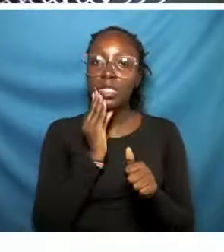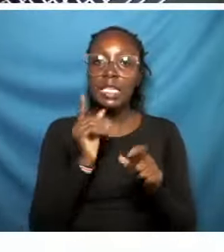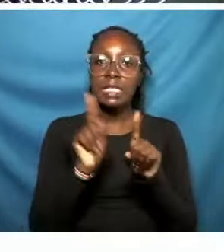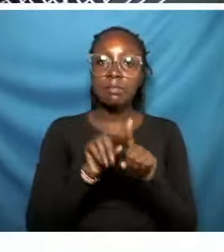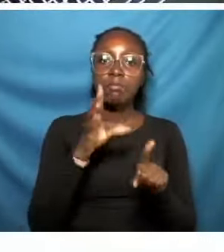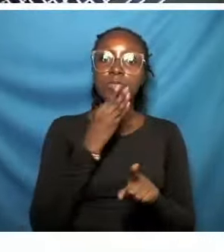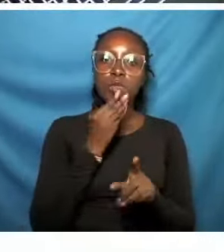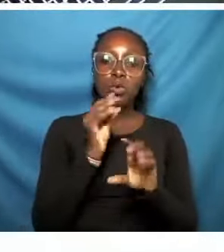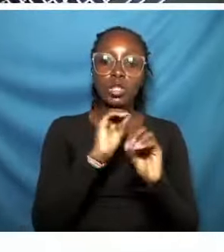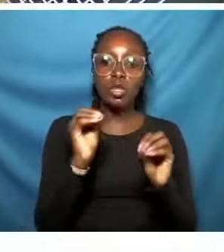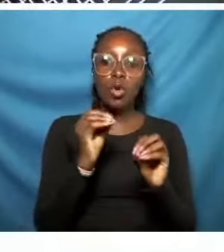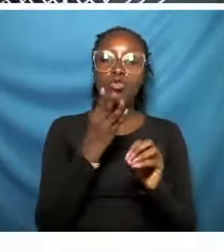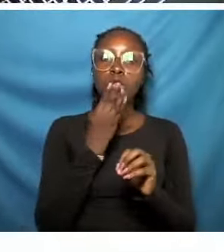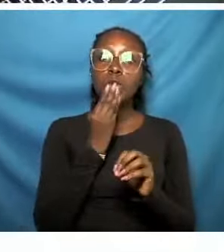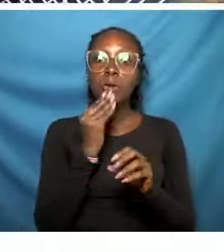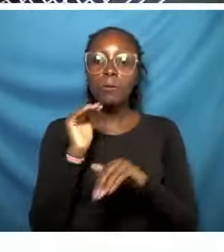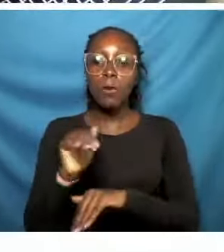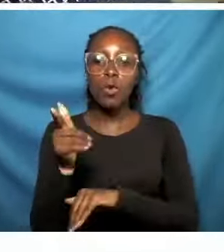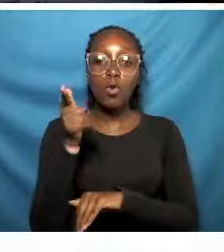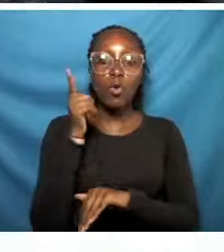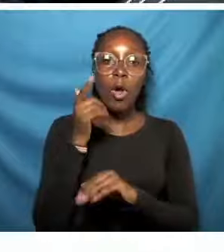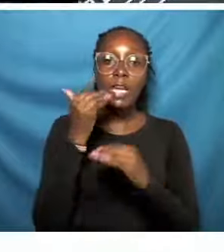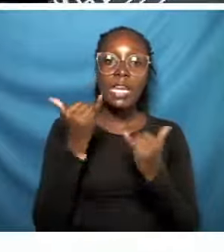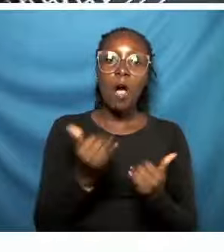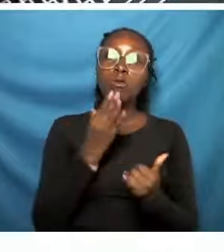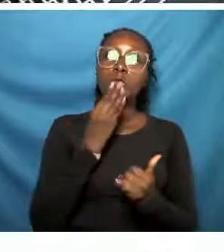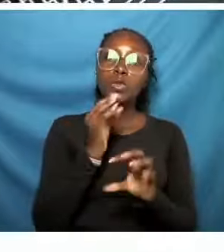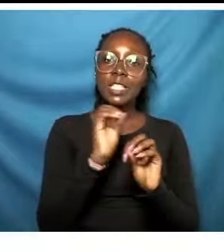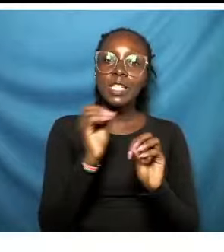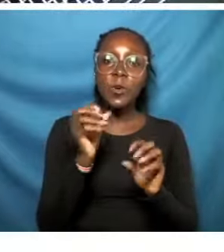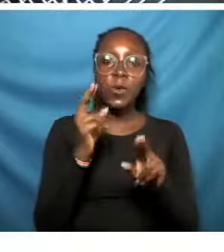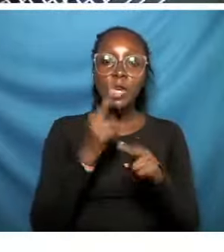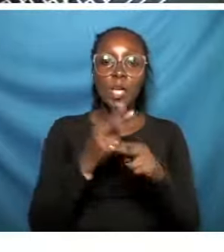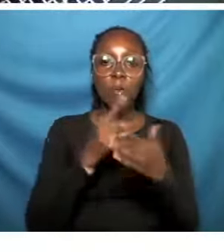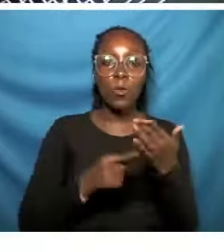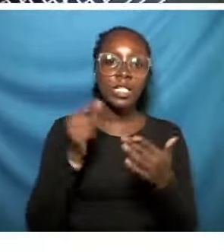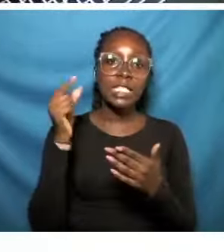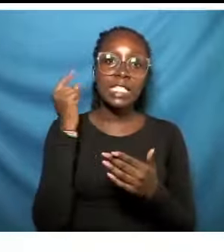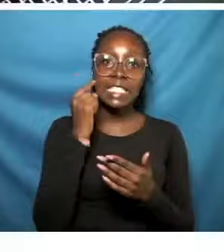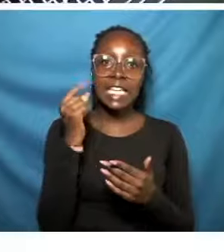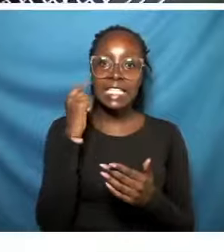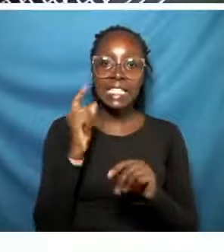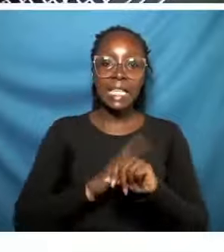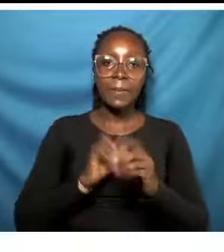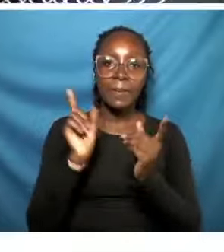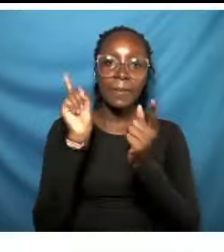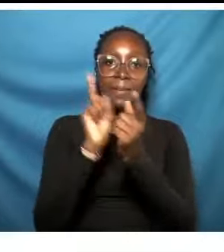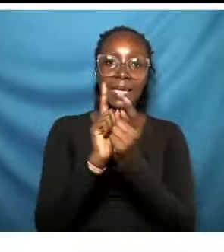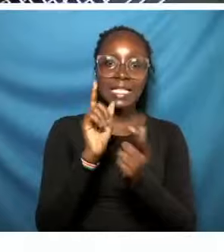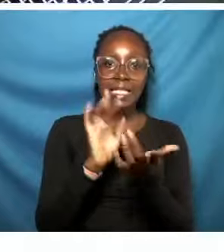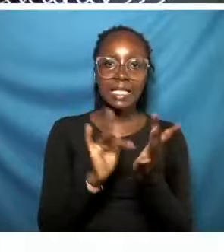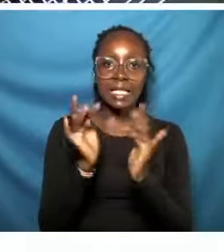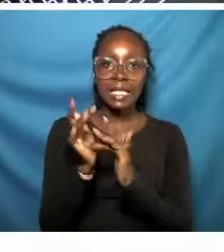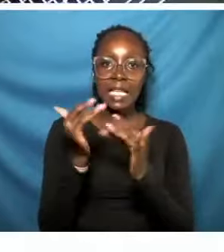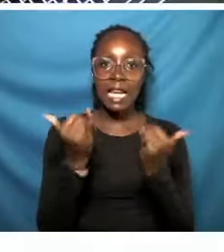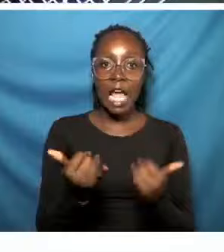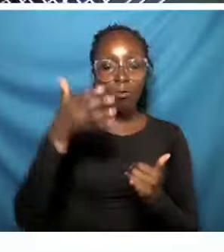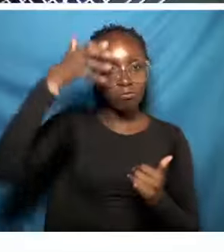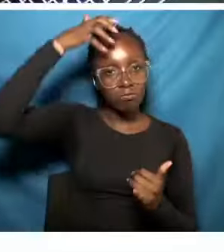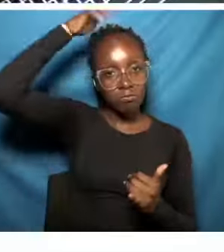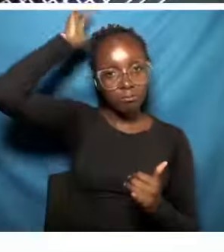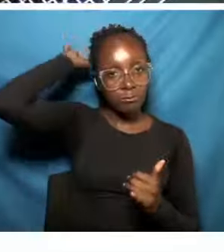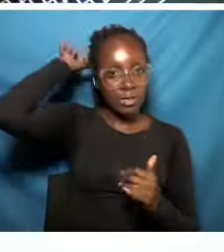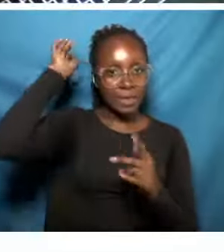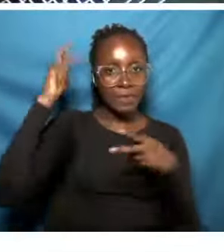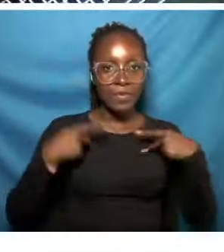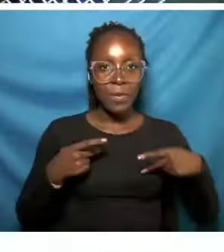observing the law. So non-Jews, who are called the Gentiles, when you got saved, when you met Jesus, then the Judaizers insisted that you must